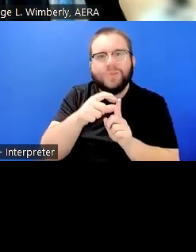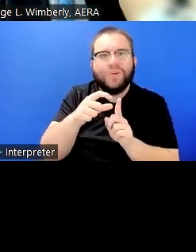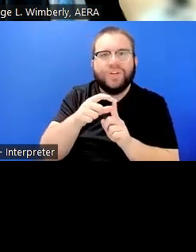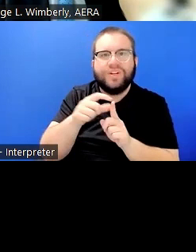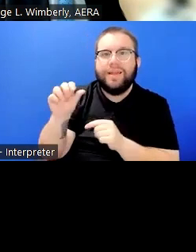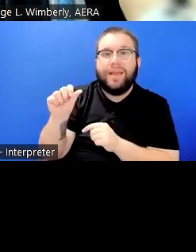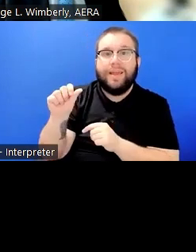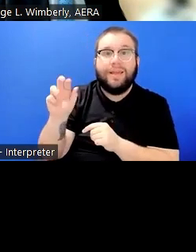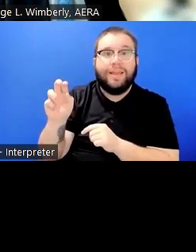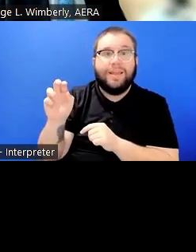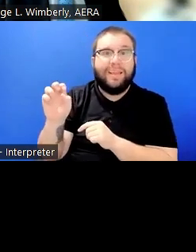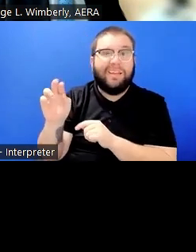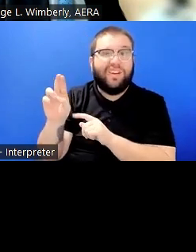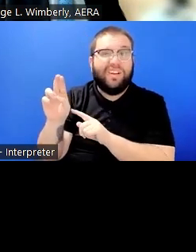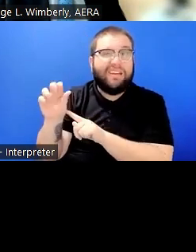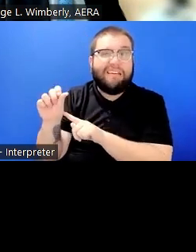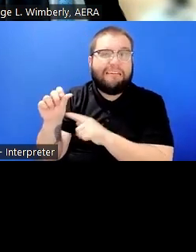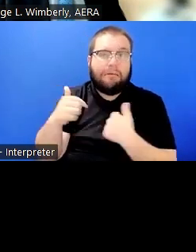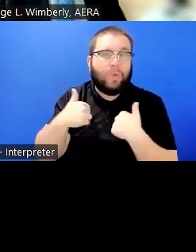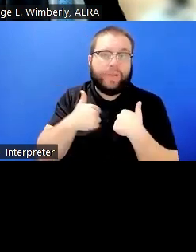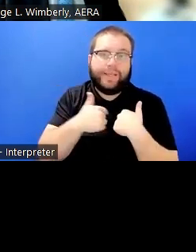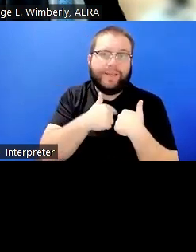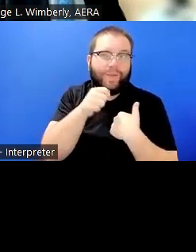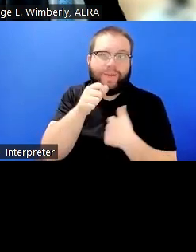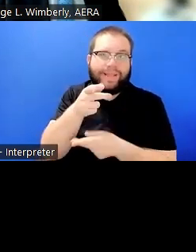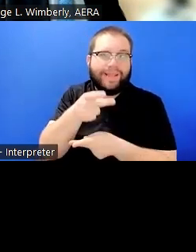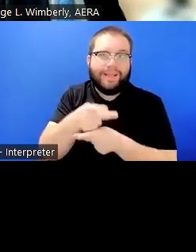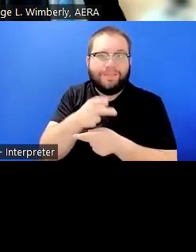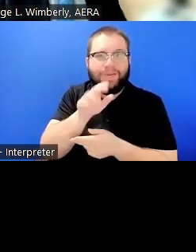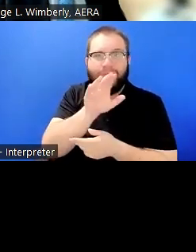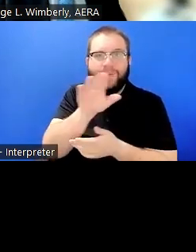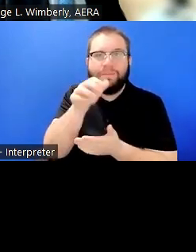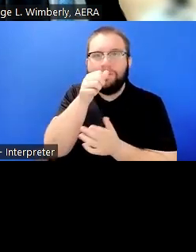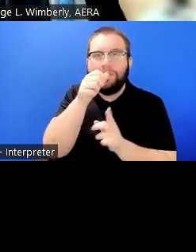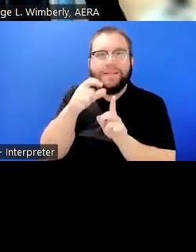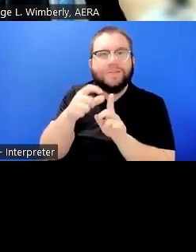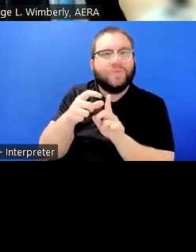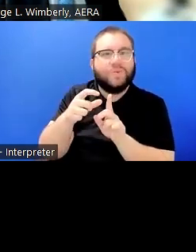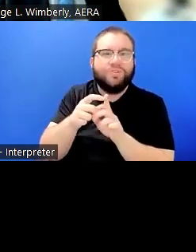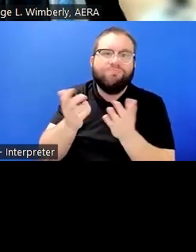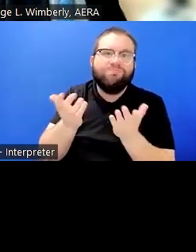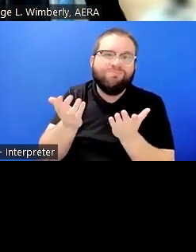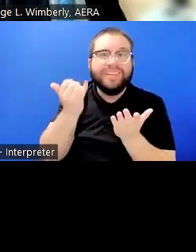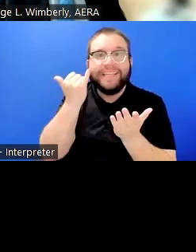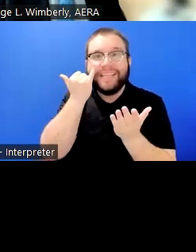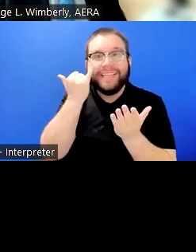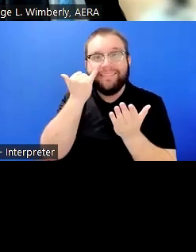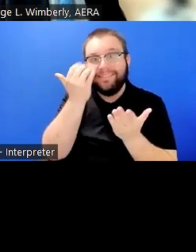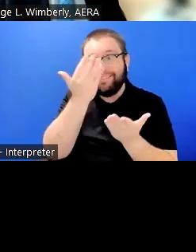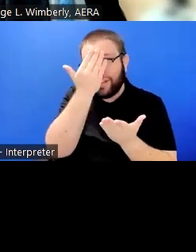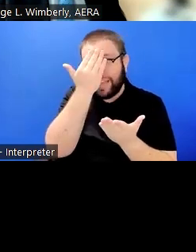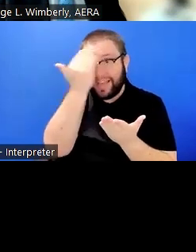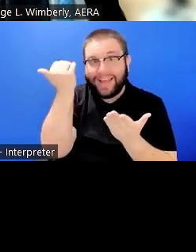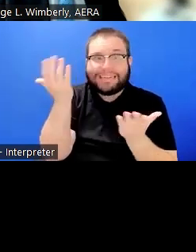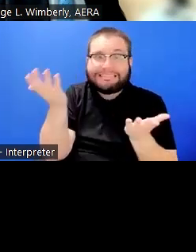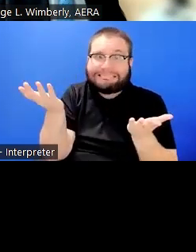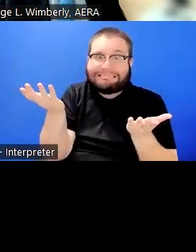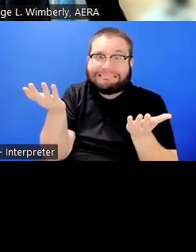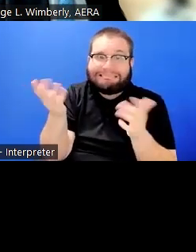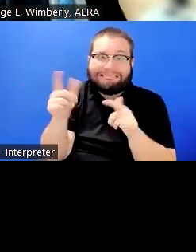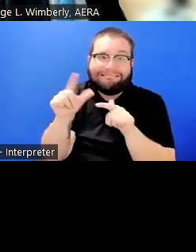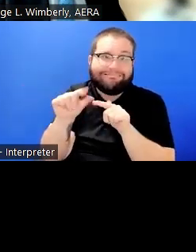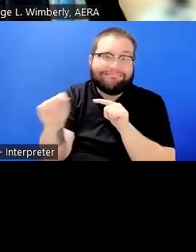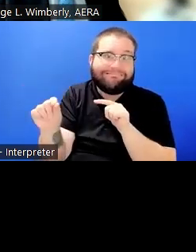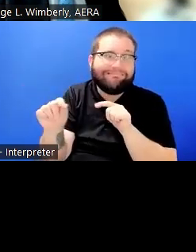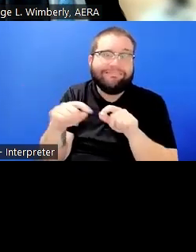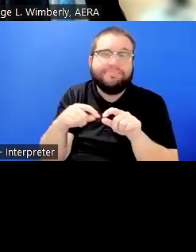cannot, we don't keep a record of your password. That is yours. So make sure that you have that password and all too, so that